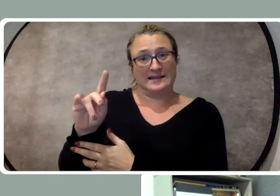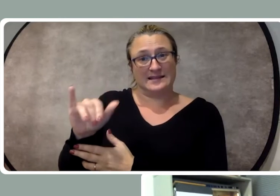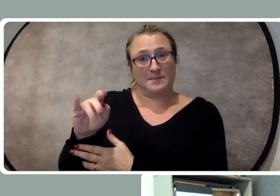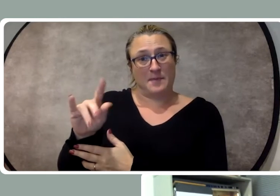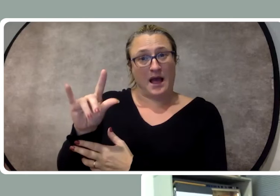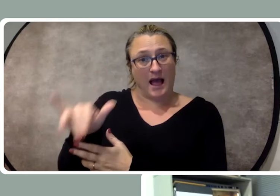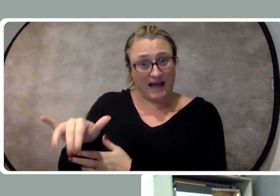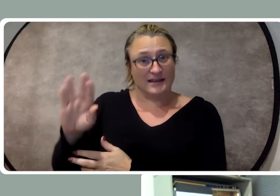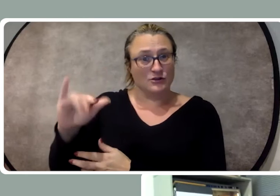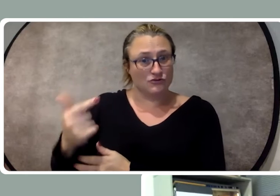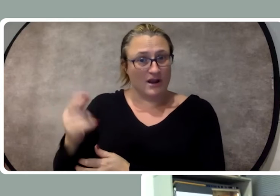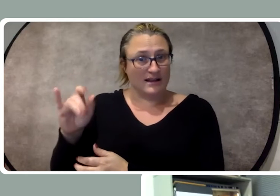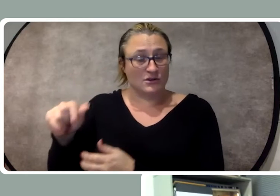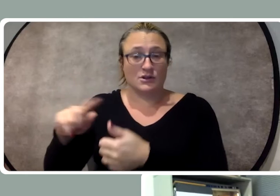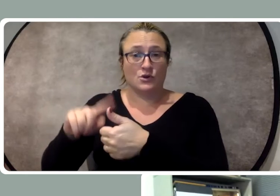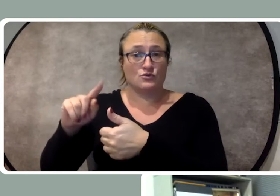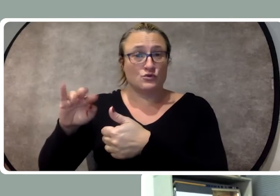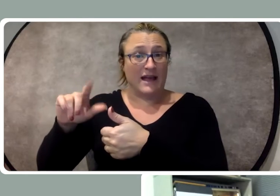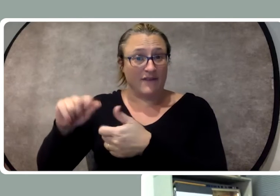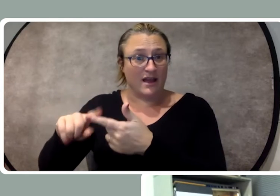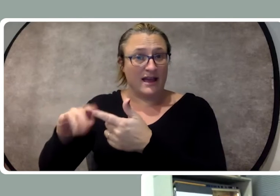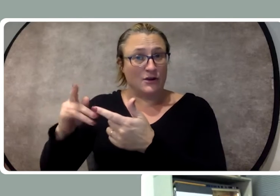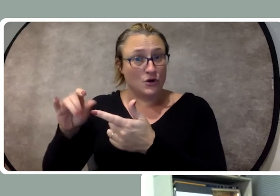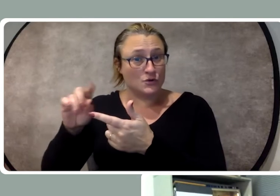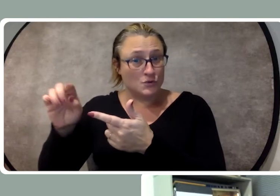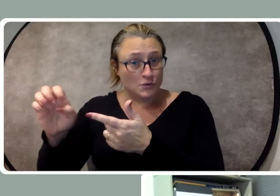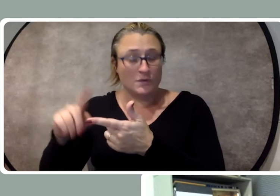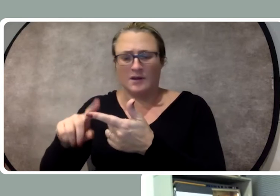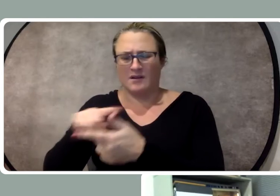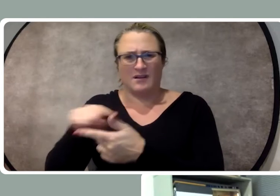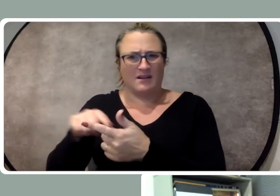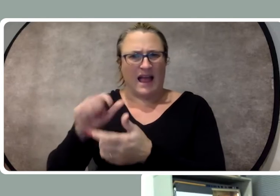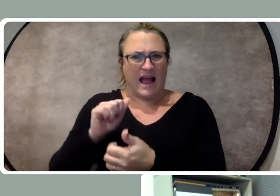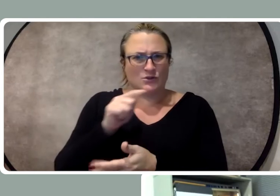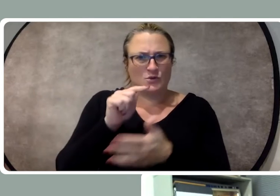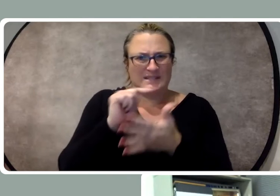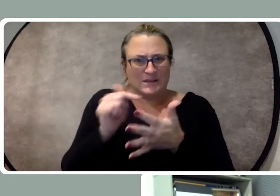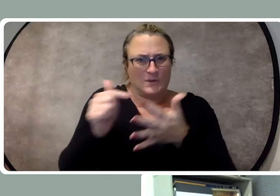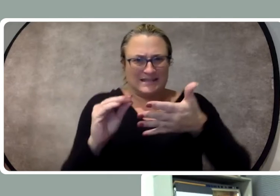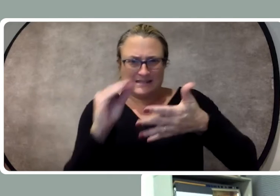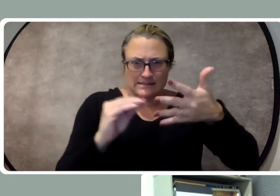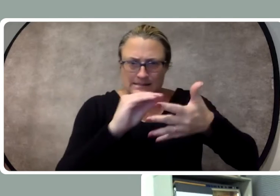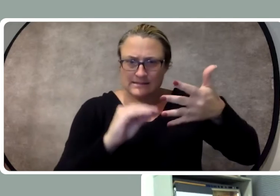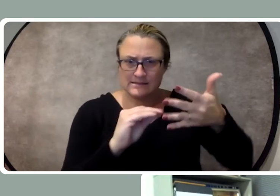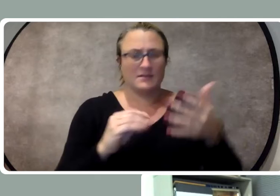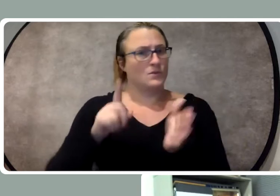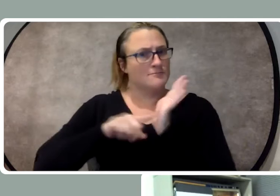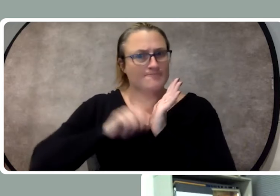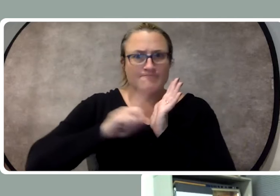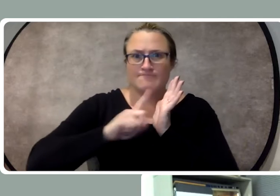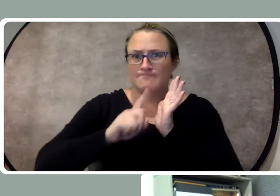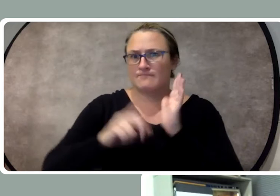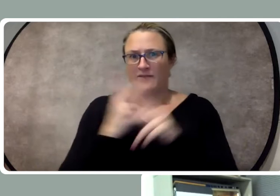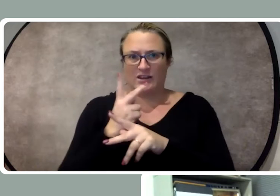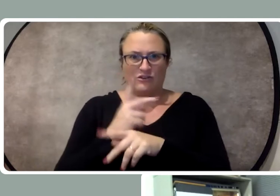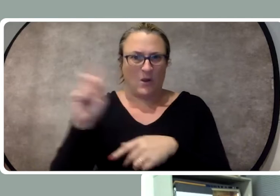available. We have Trodelvy and Enhertu, and how to sequence both of them is an area of intense investigation.